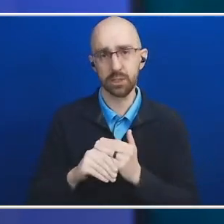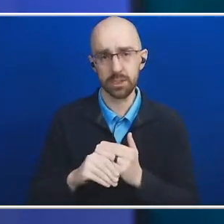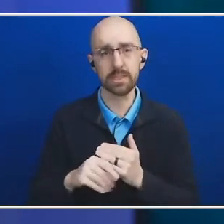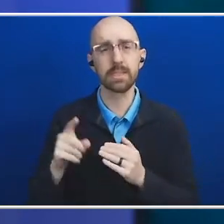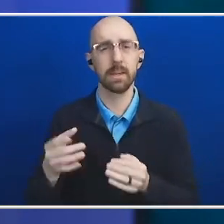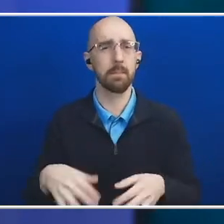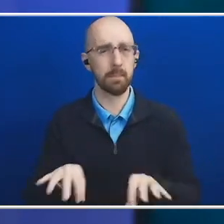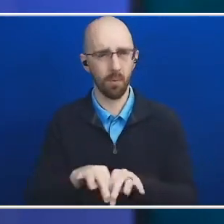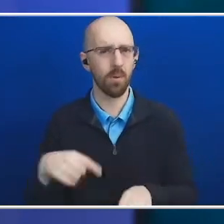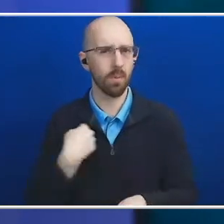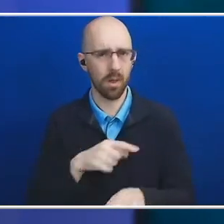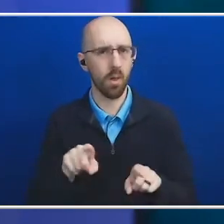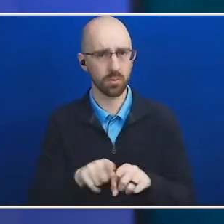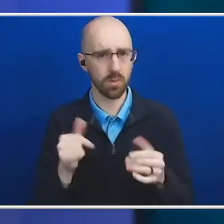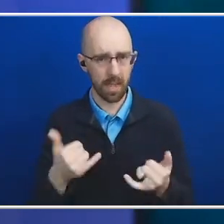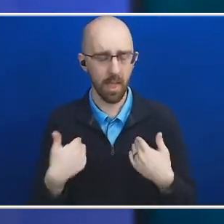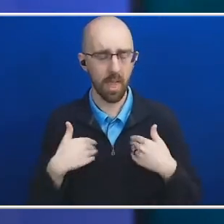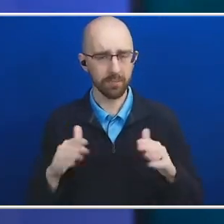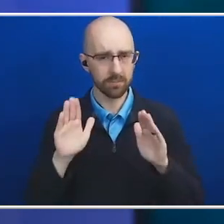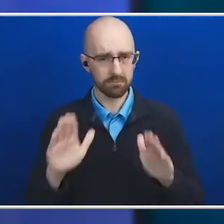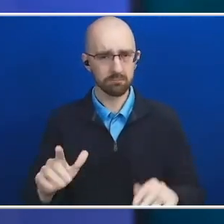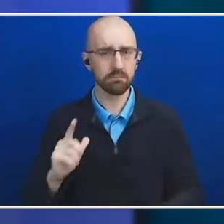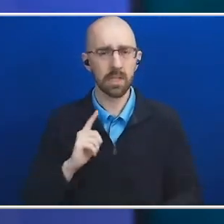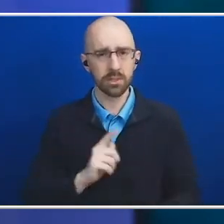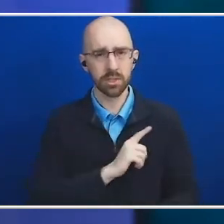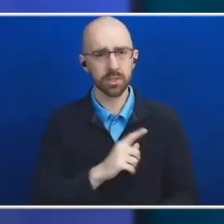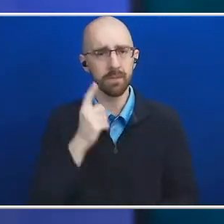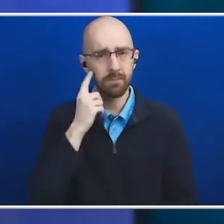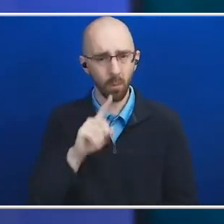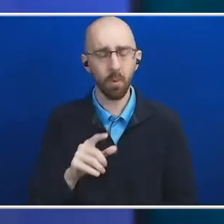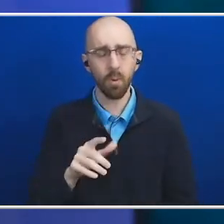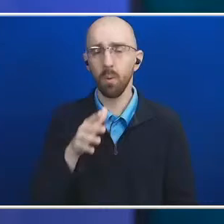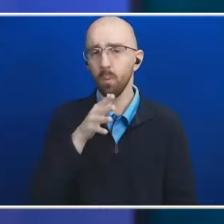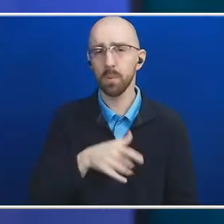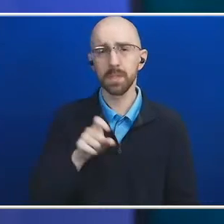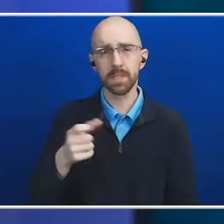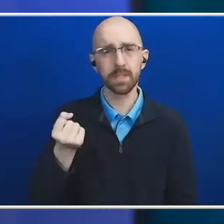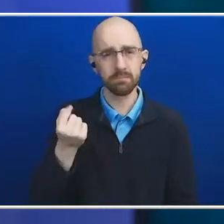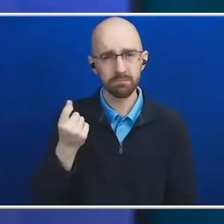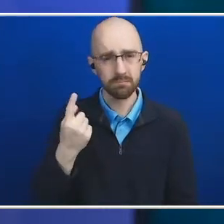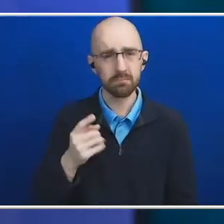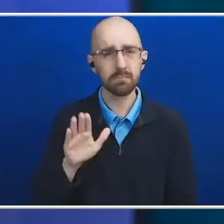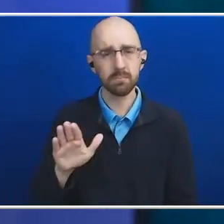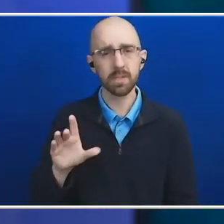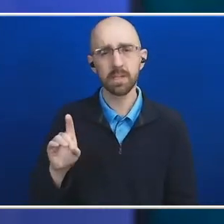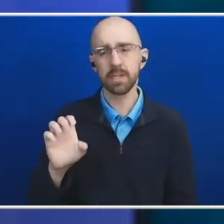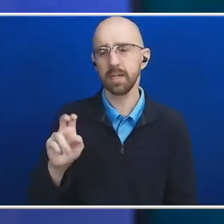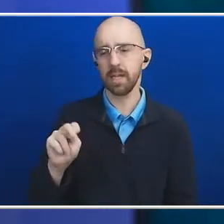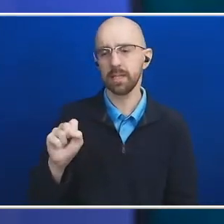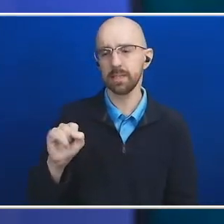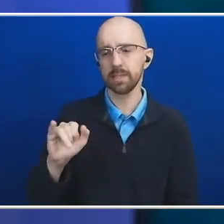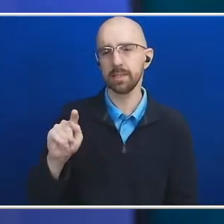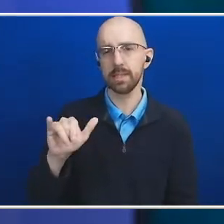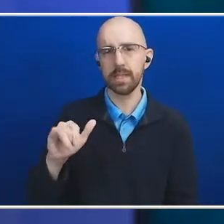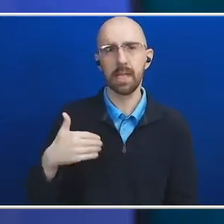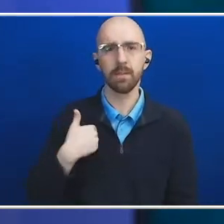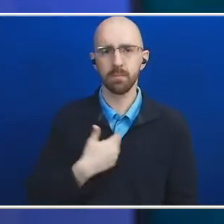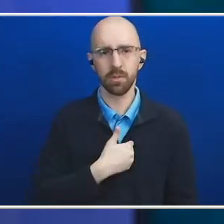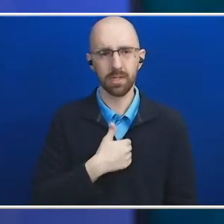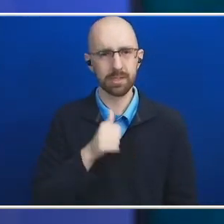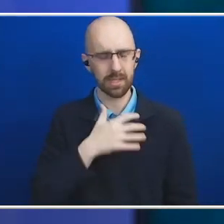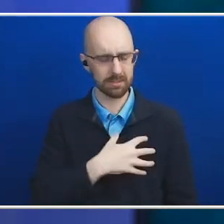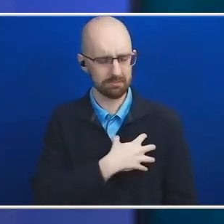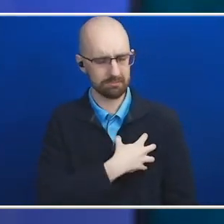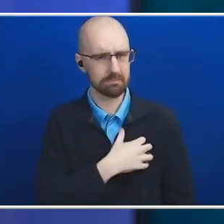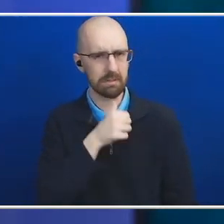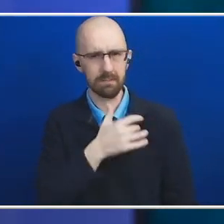have great new legislation for, that women need to understand their density of their breast. And that's not how a breast feels, it is how it looks